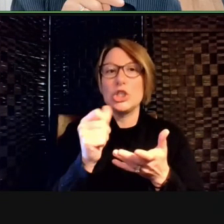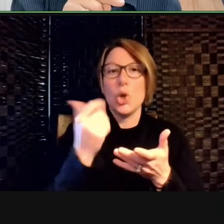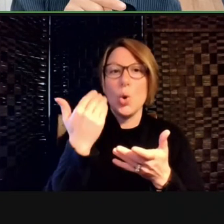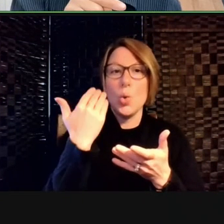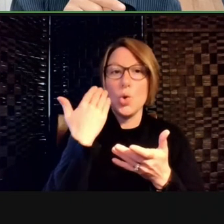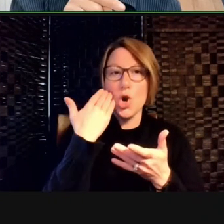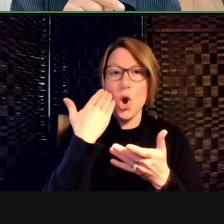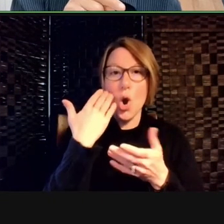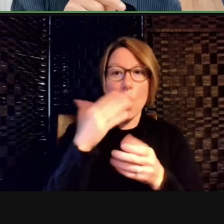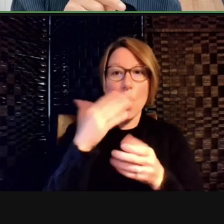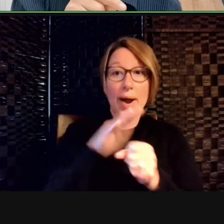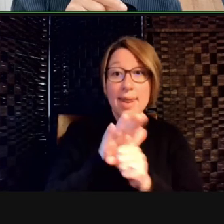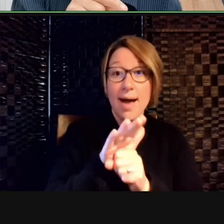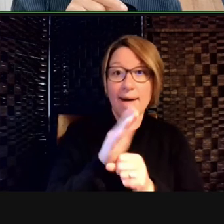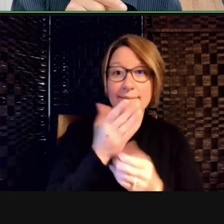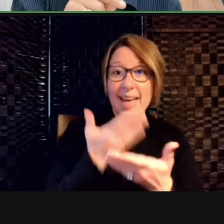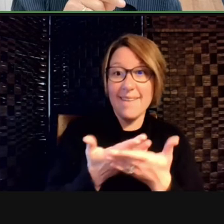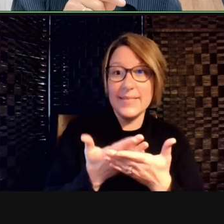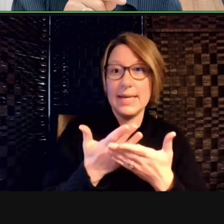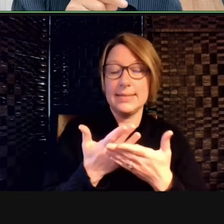for